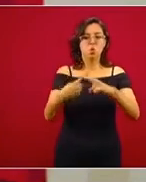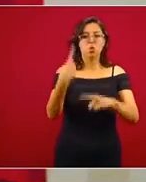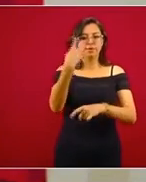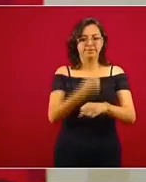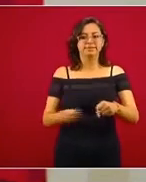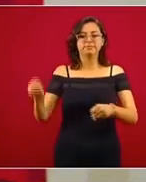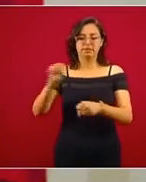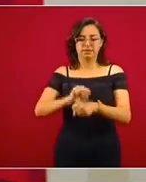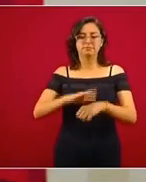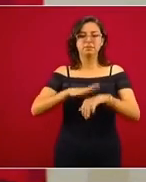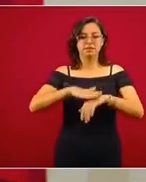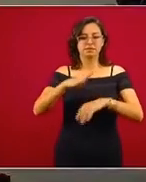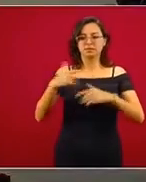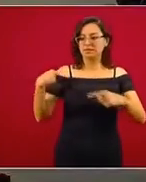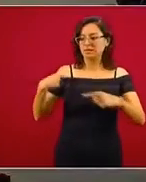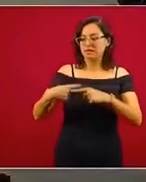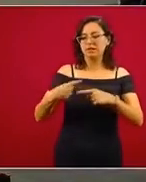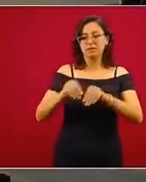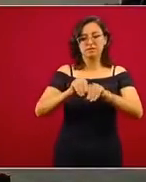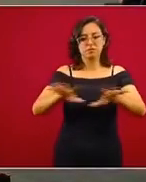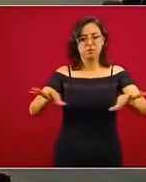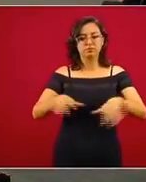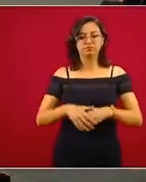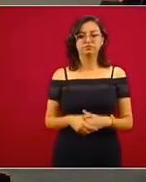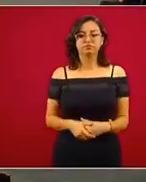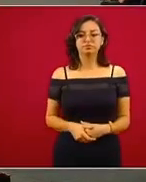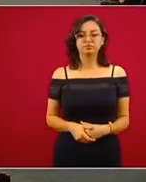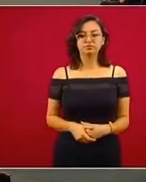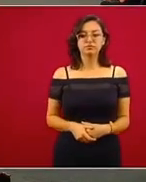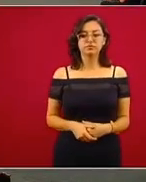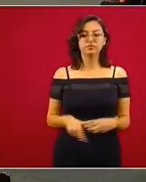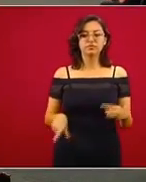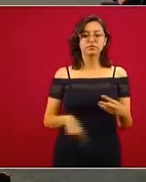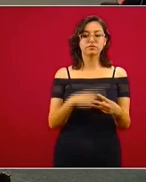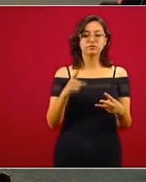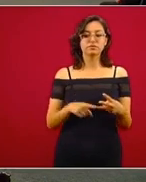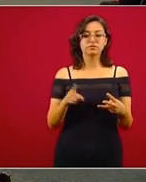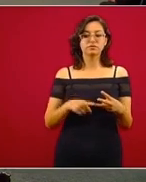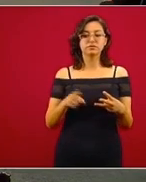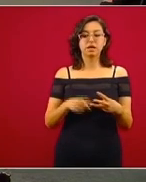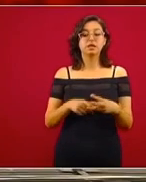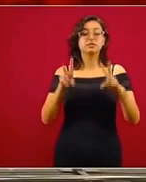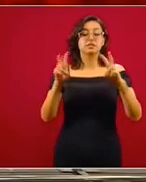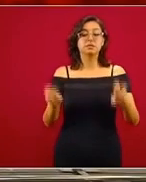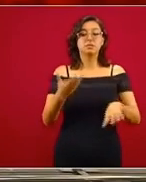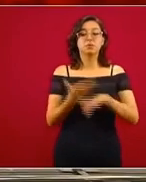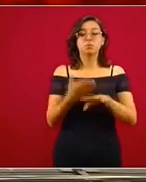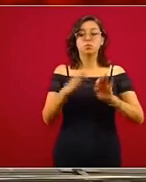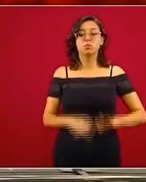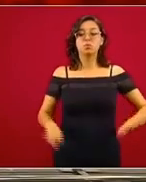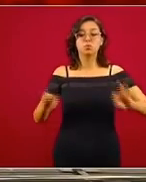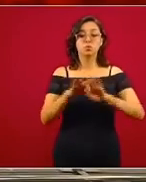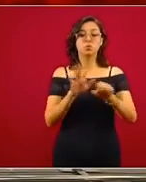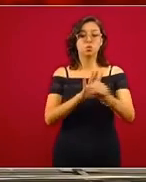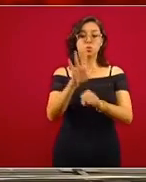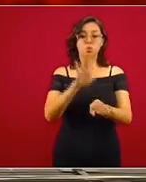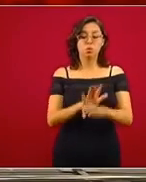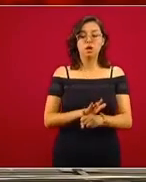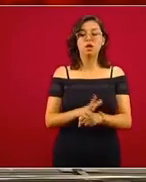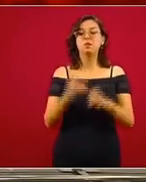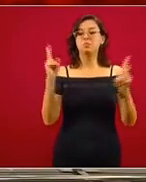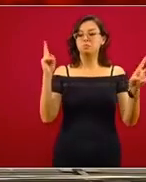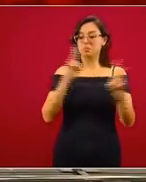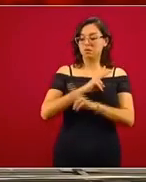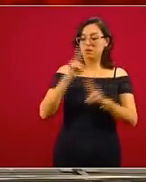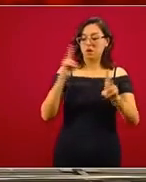this. Now, a third thing that has been very important is how we have reorganized where ventilators are being